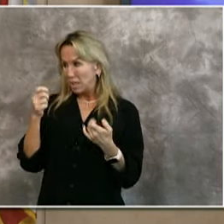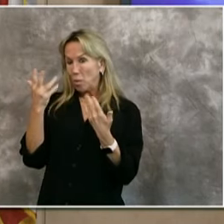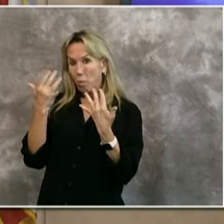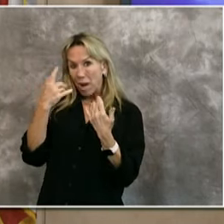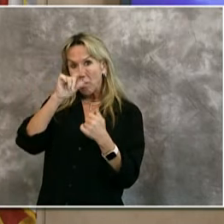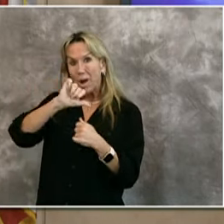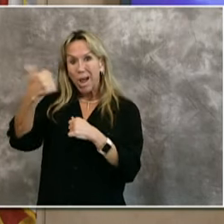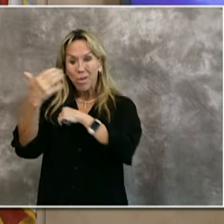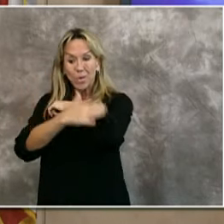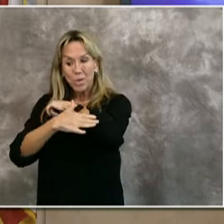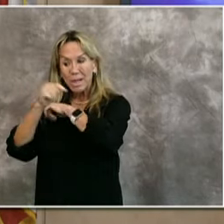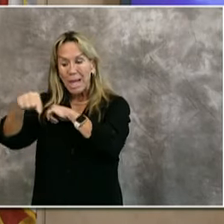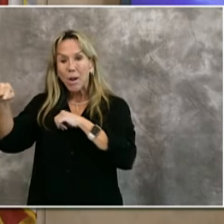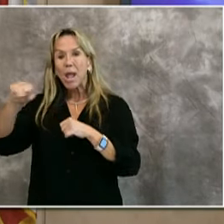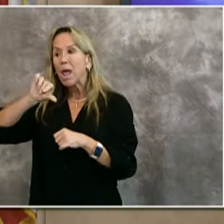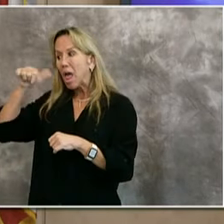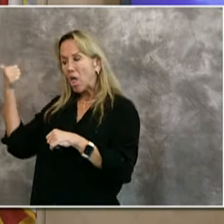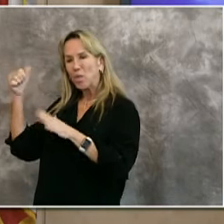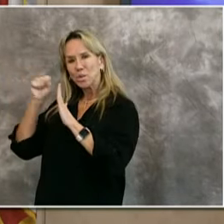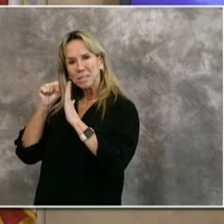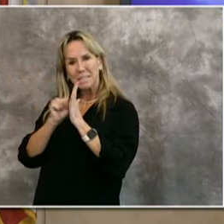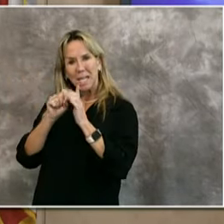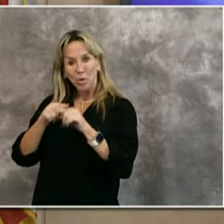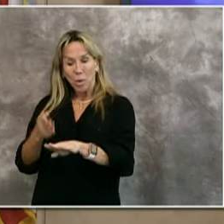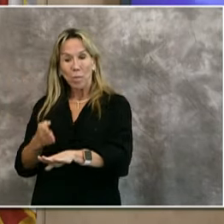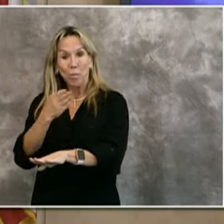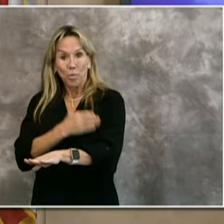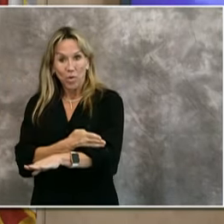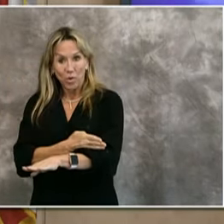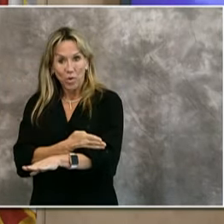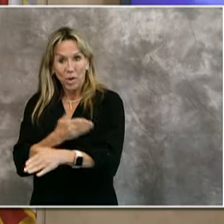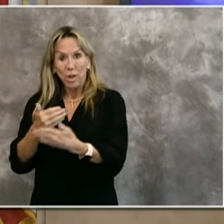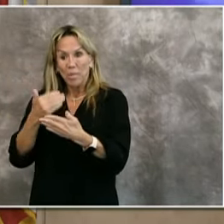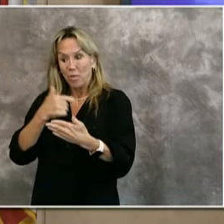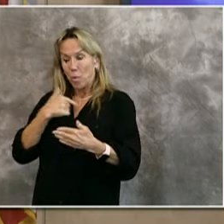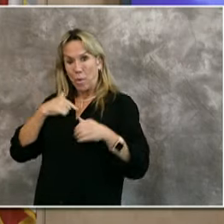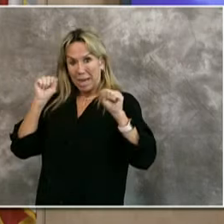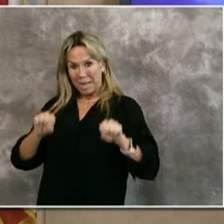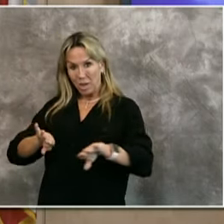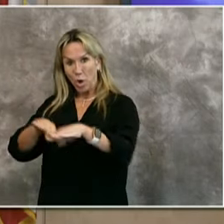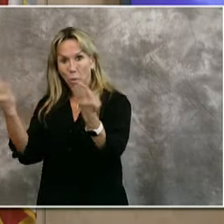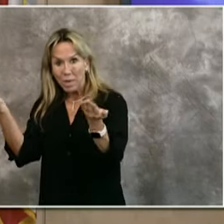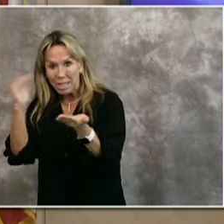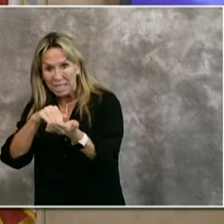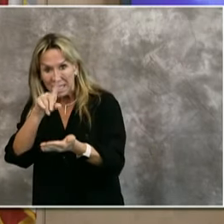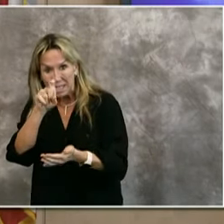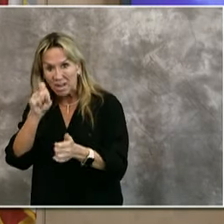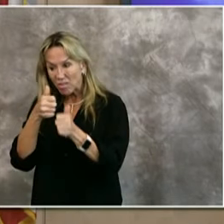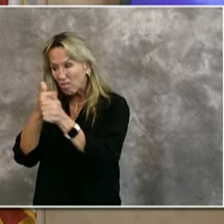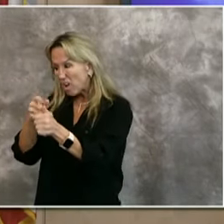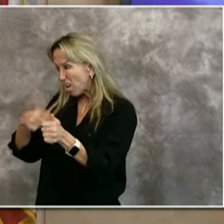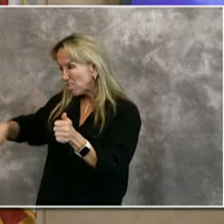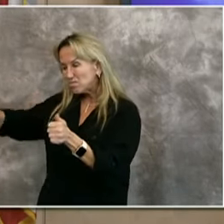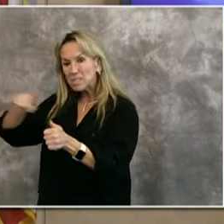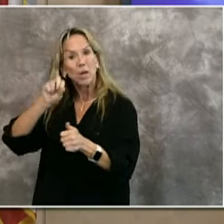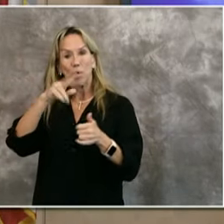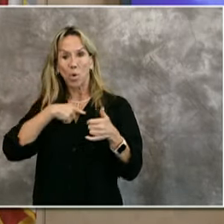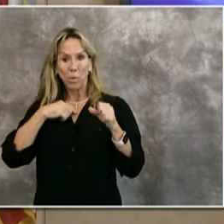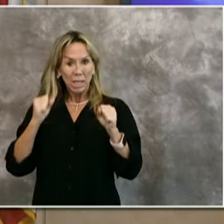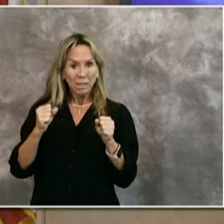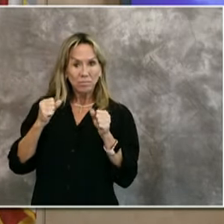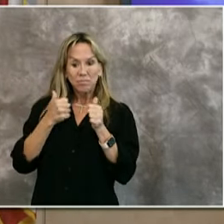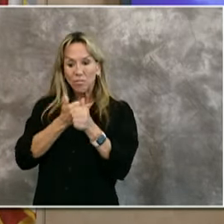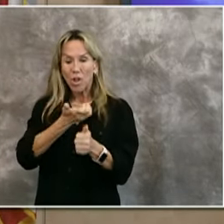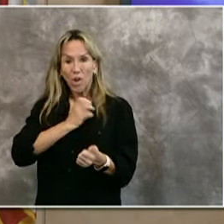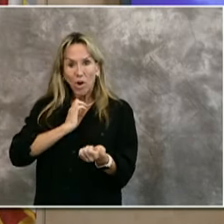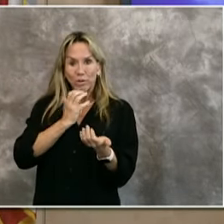other regions and states to improve first before we feel comfortable in reopening again? Okay, I believe Dr.